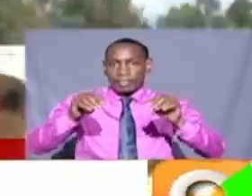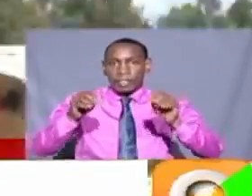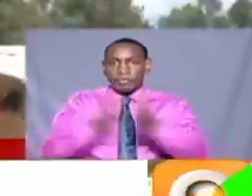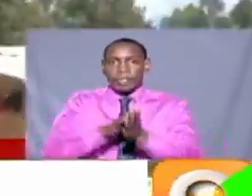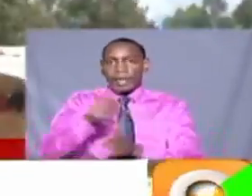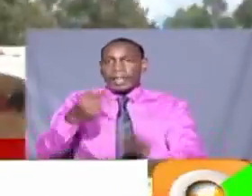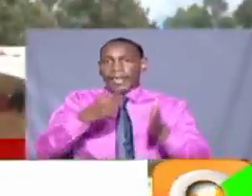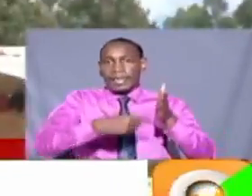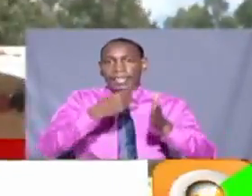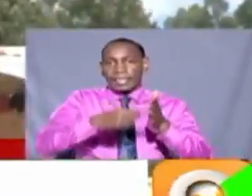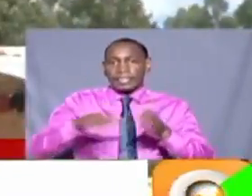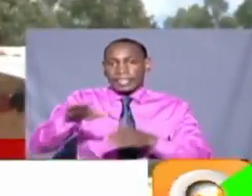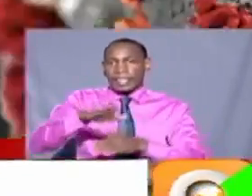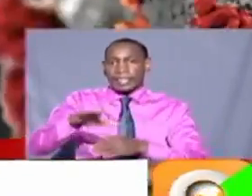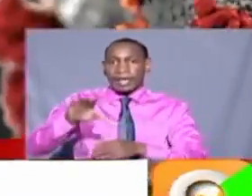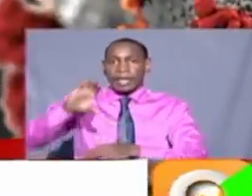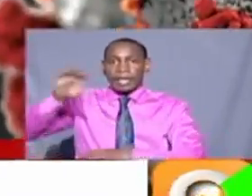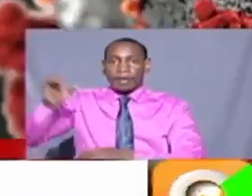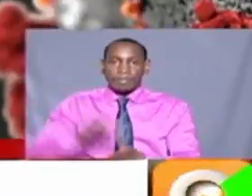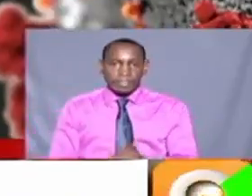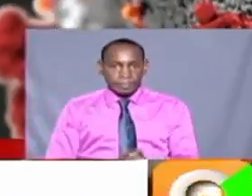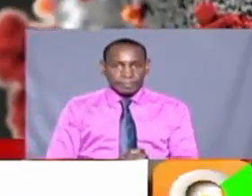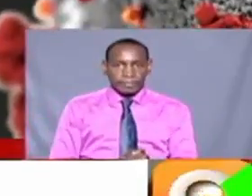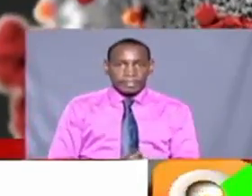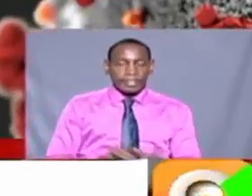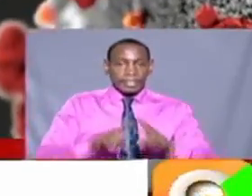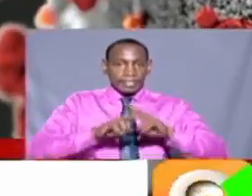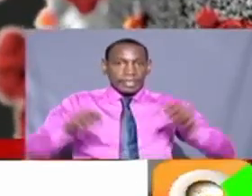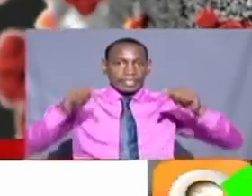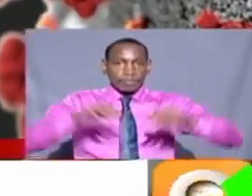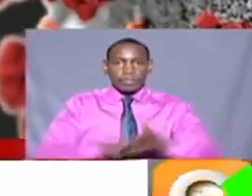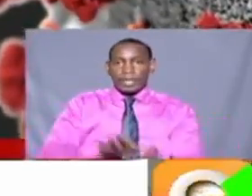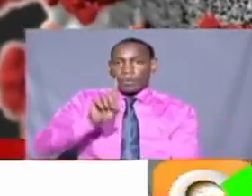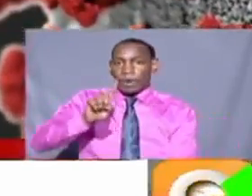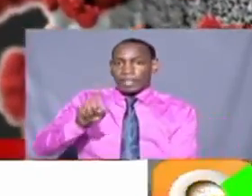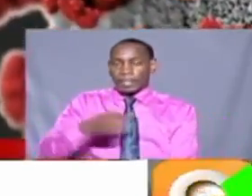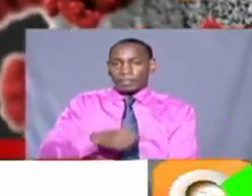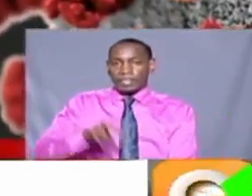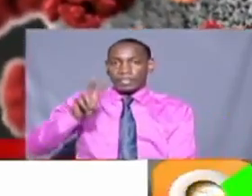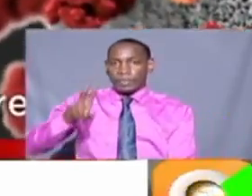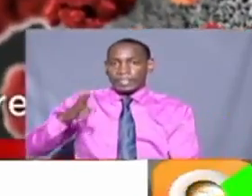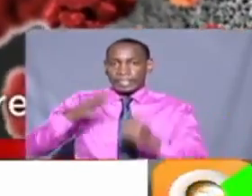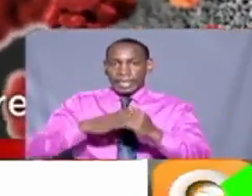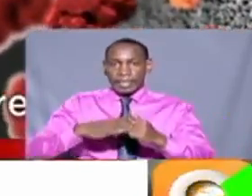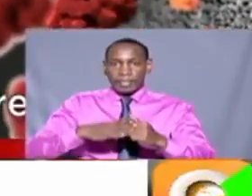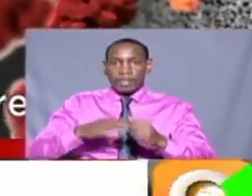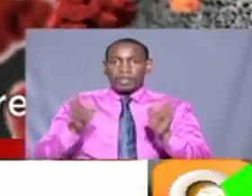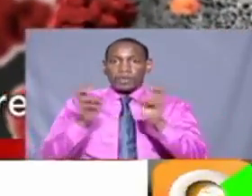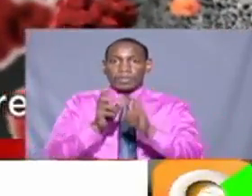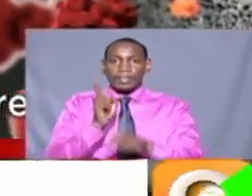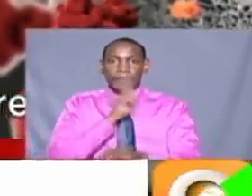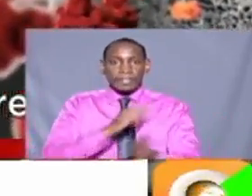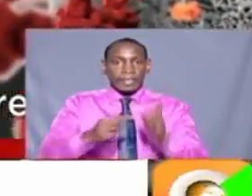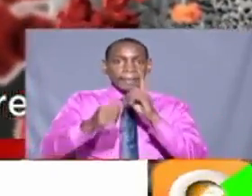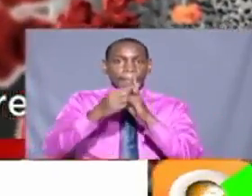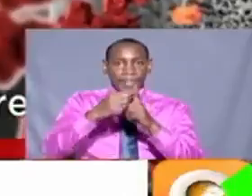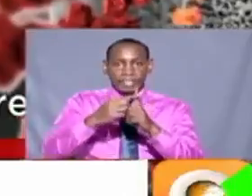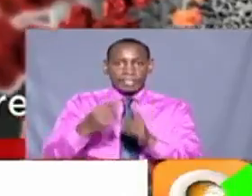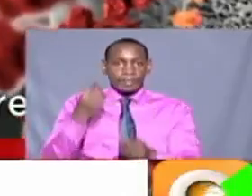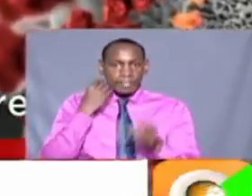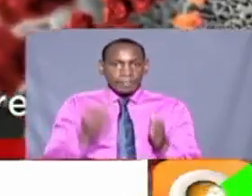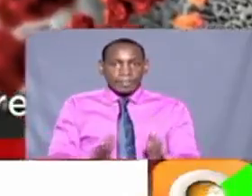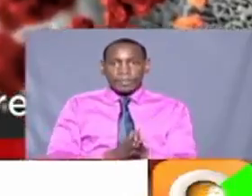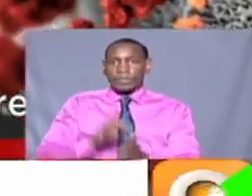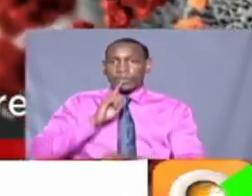other industries within the county. As of today, 1,029 people have contacted positive patients,